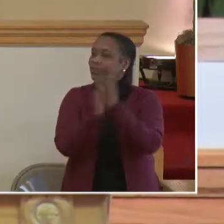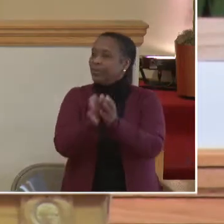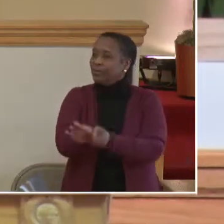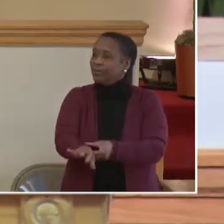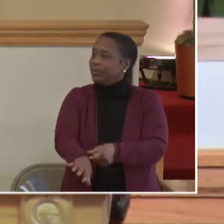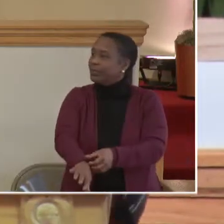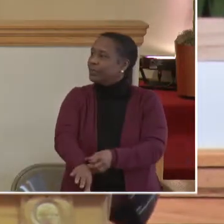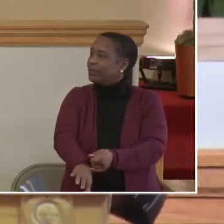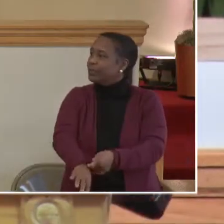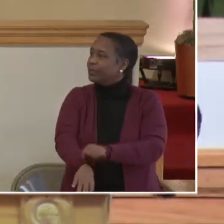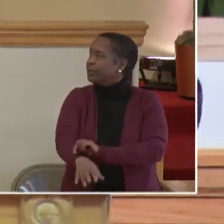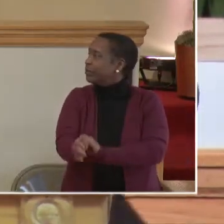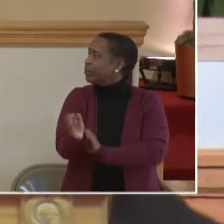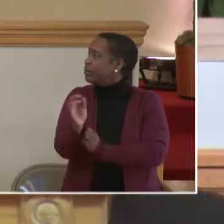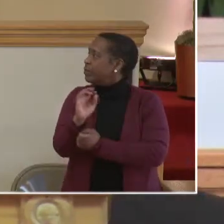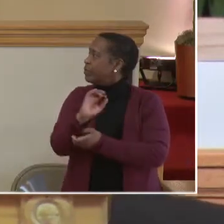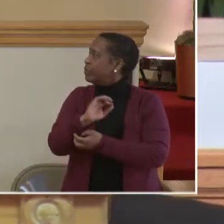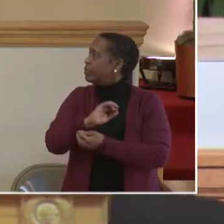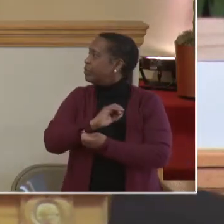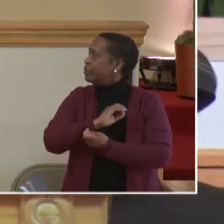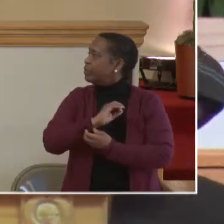hallelujah. Hallelujah, hallelujah.